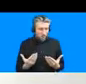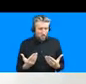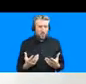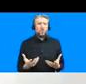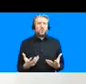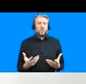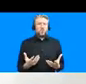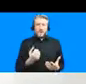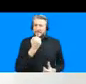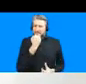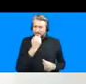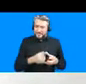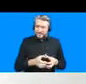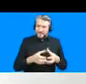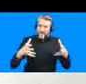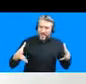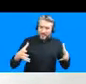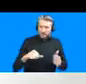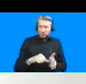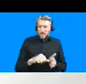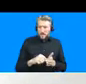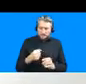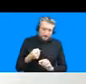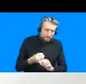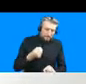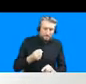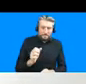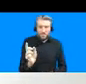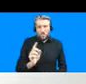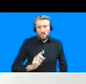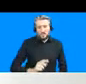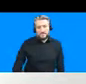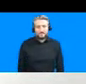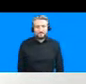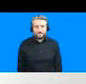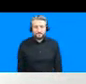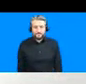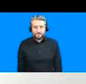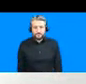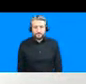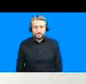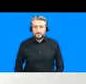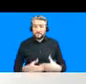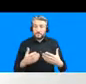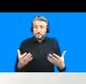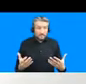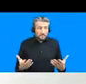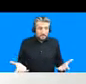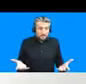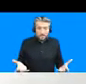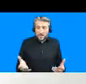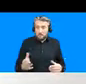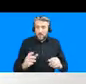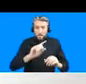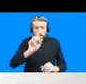uh and that begins um with acknowledging that the overall sorts of population increases that uh annie